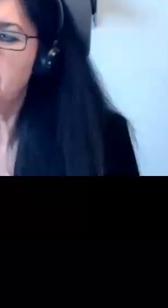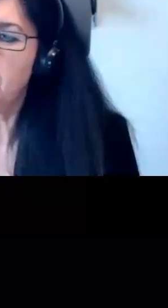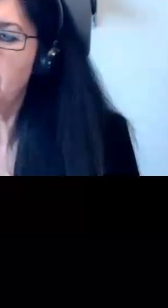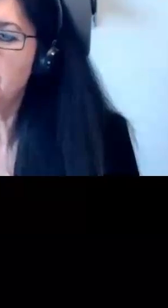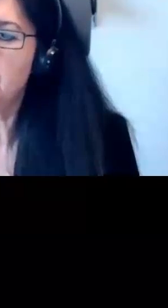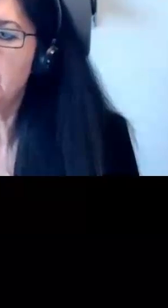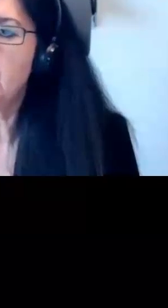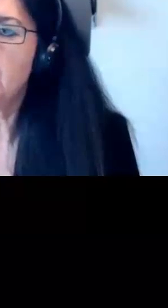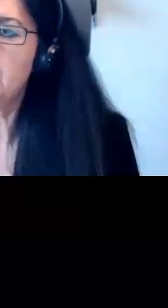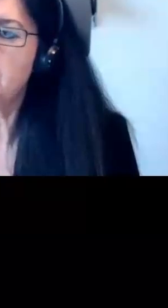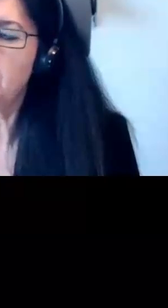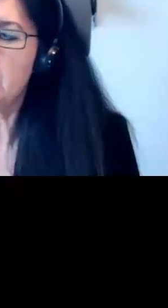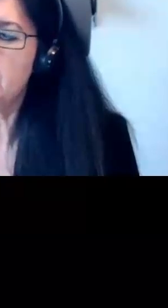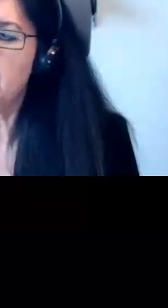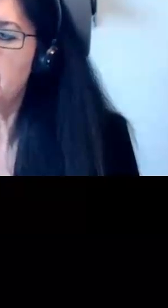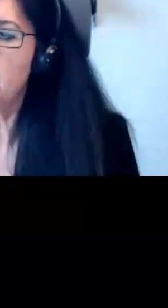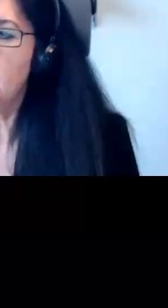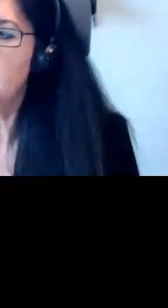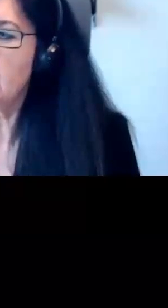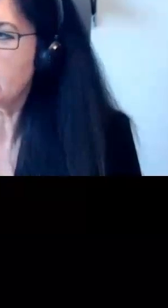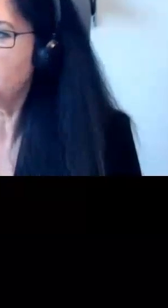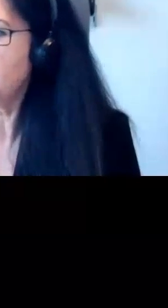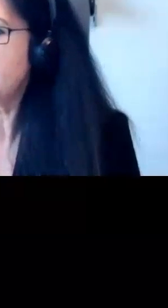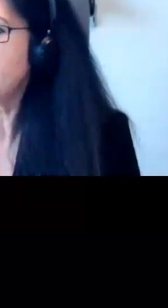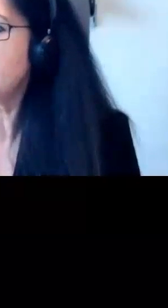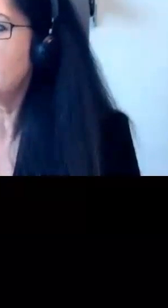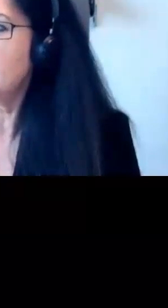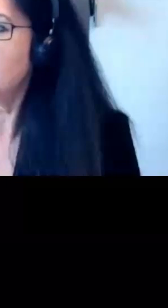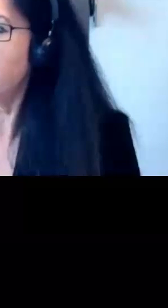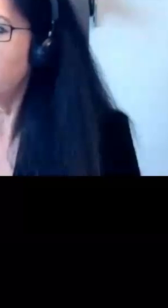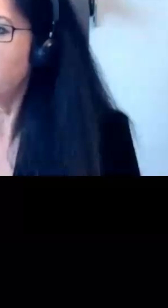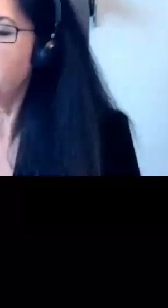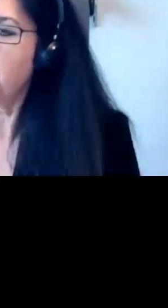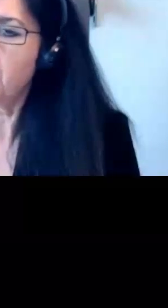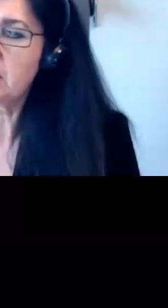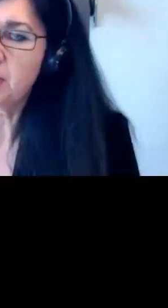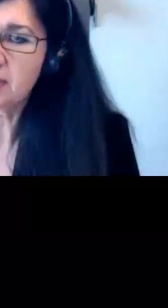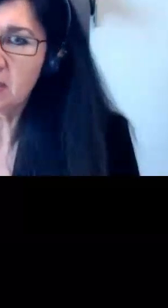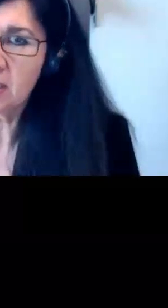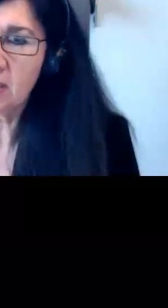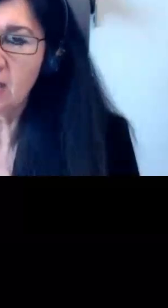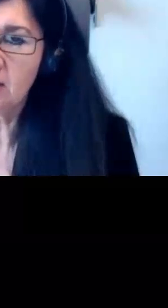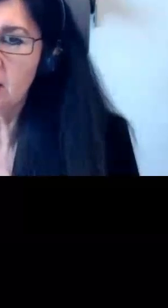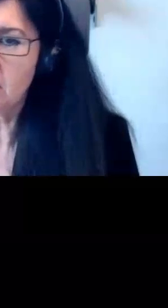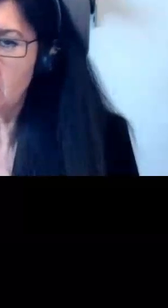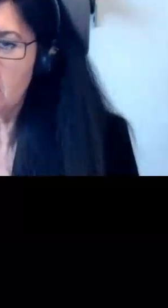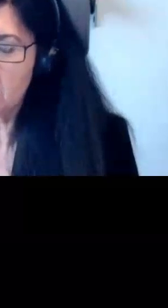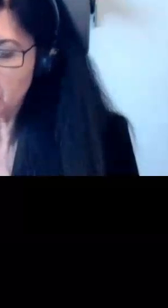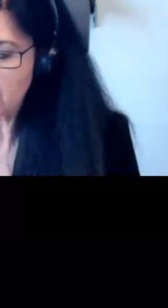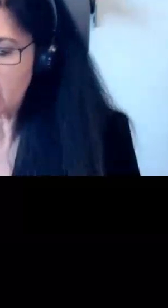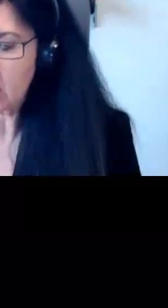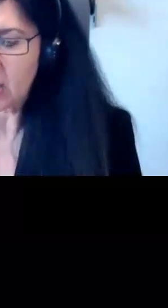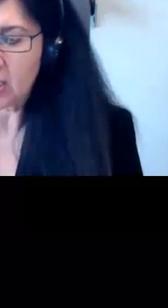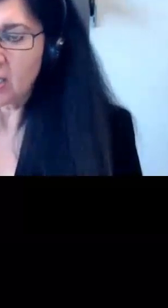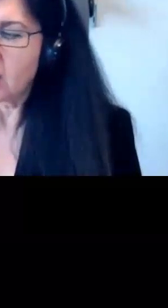haptic communication, user participation in the design process. There will be 4 of us presenting that